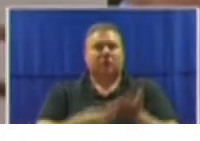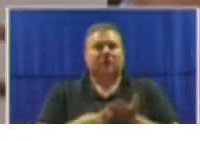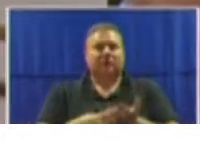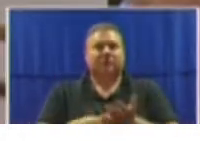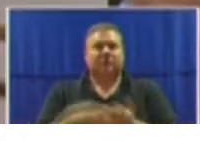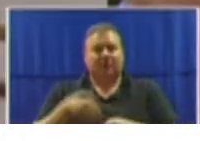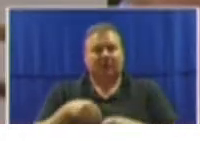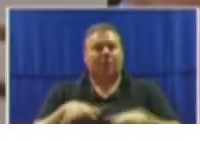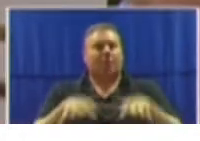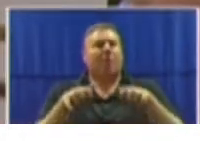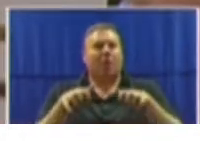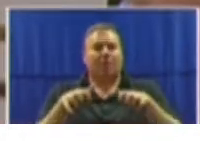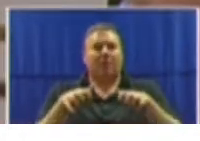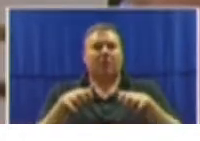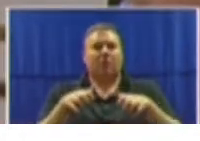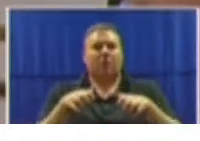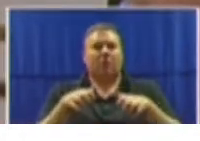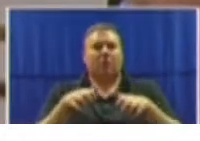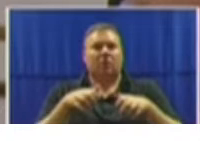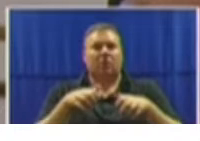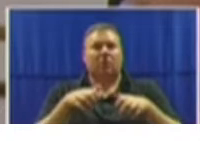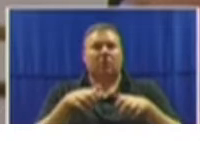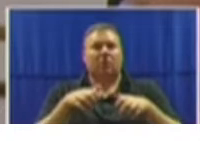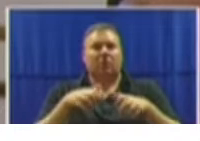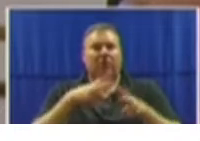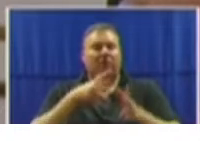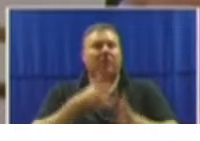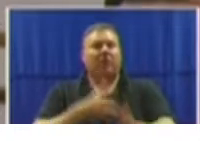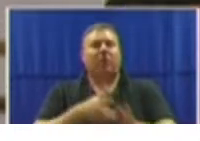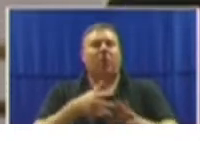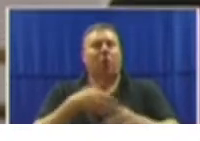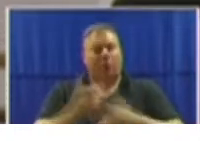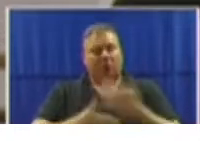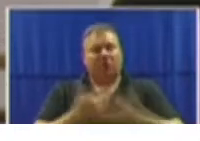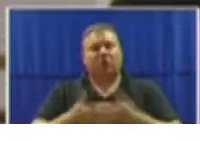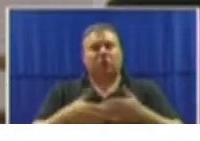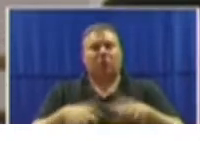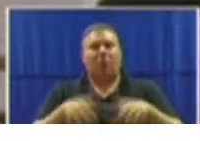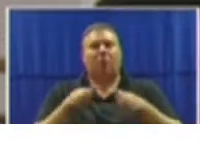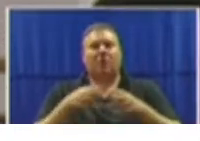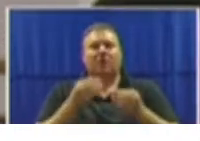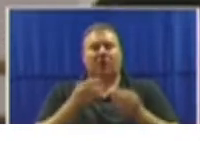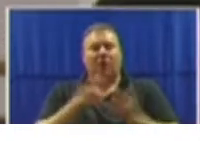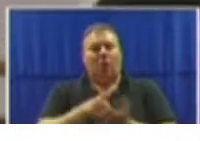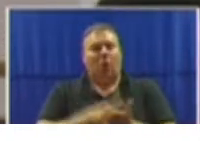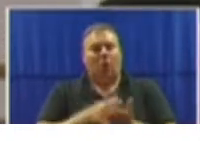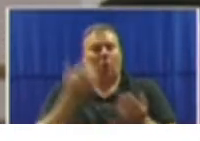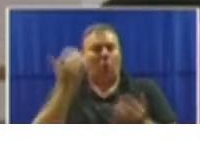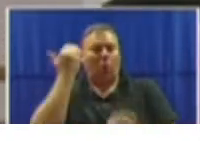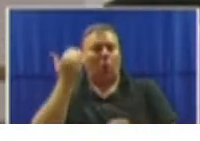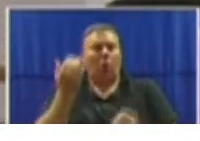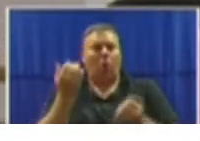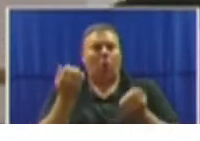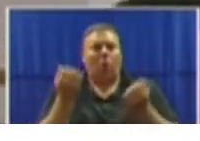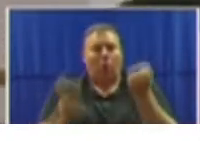Parliament in line with the procedures of Parliament and laws, of course. We must look